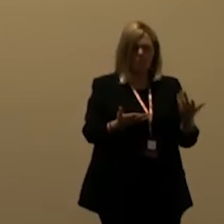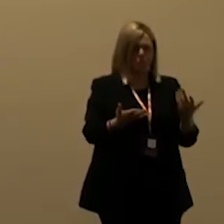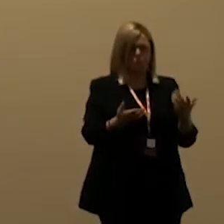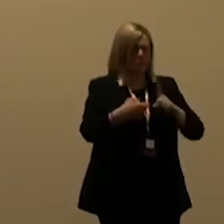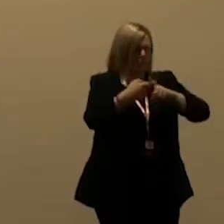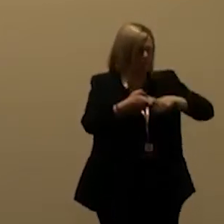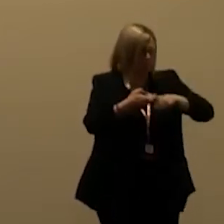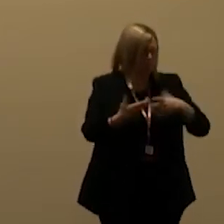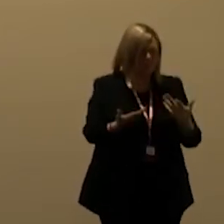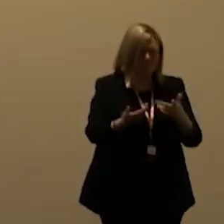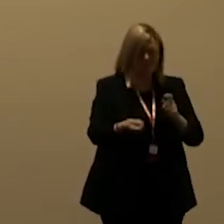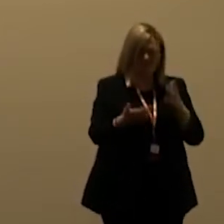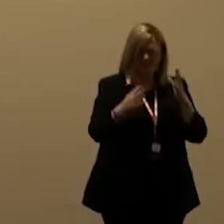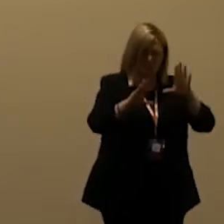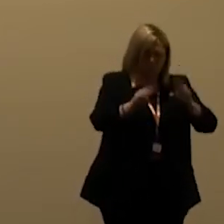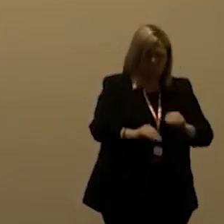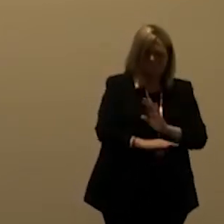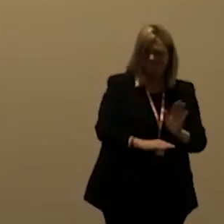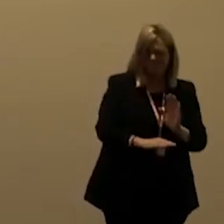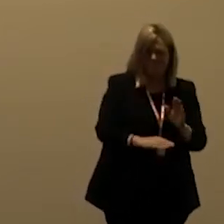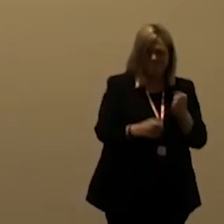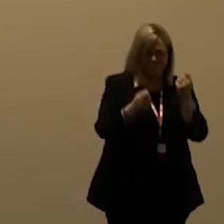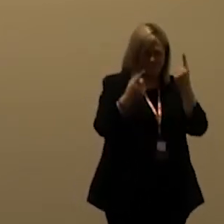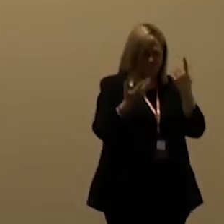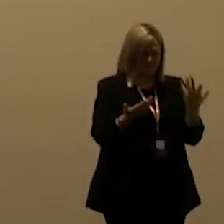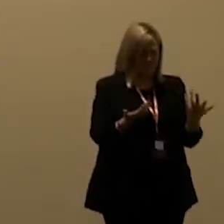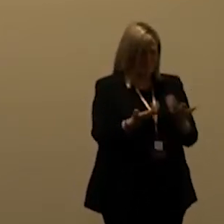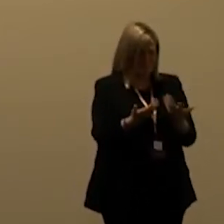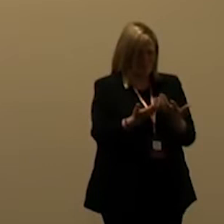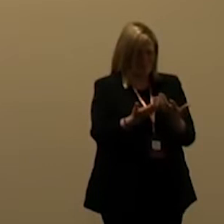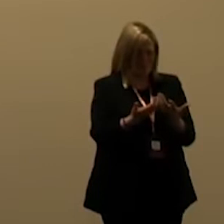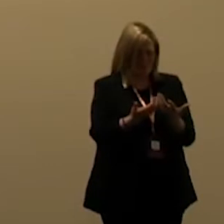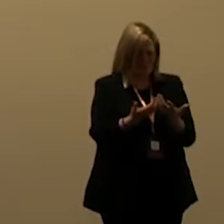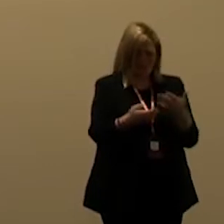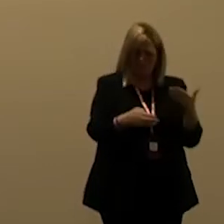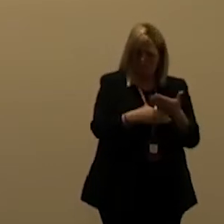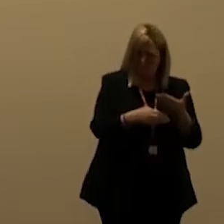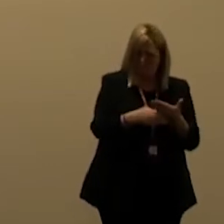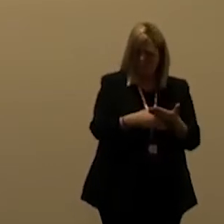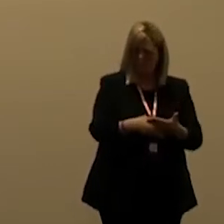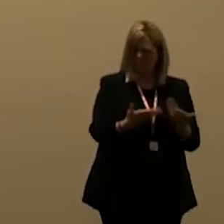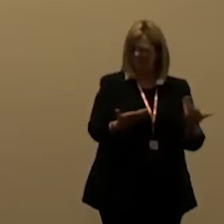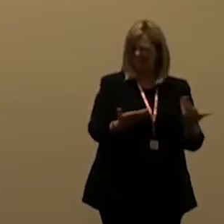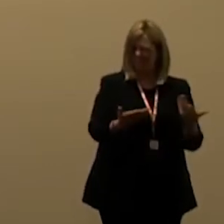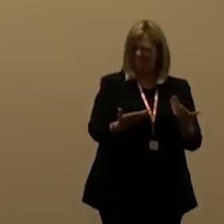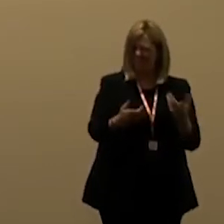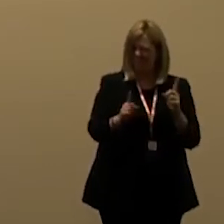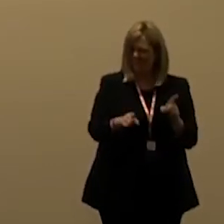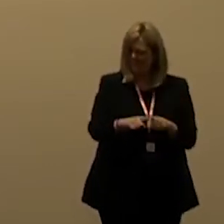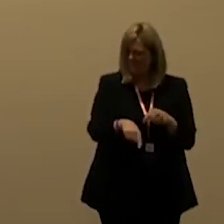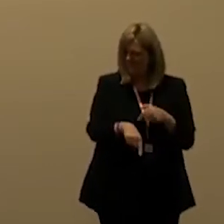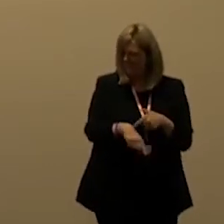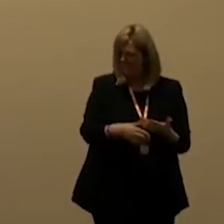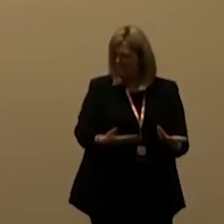it, and had no idea that that would actually impact how her laptop was running, essentially. But on the other